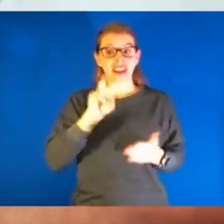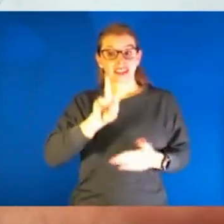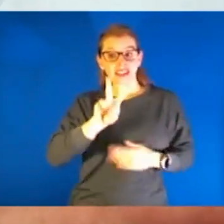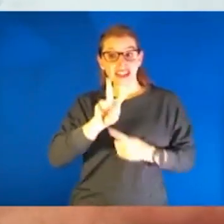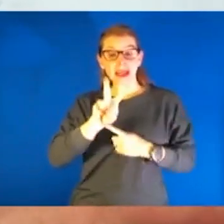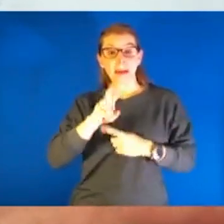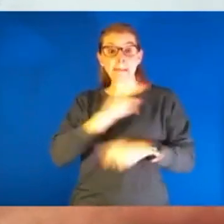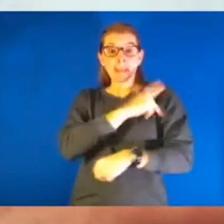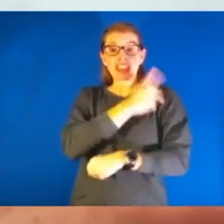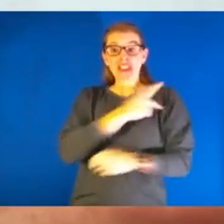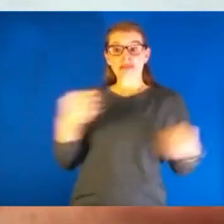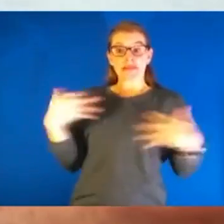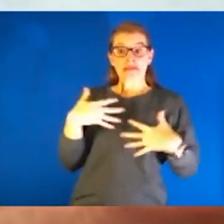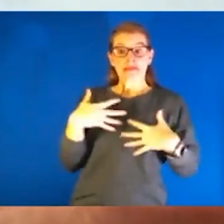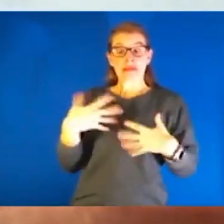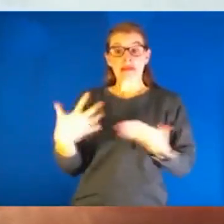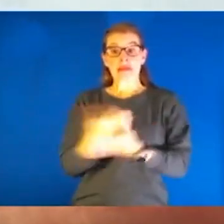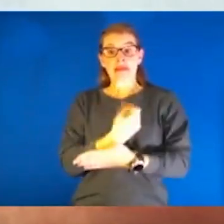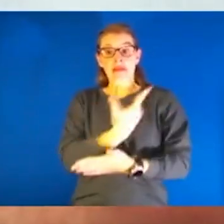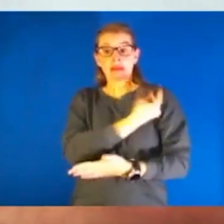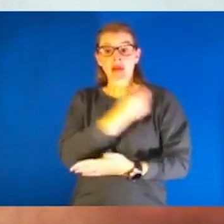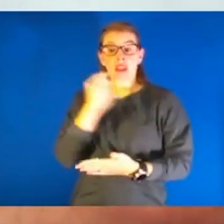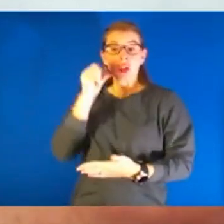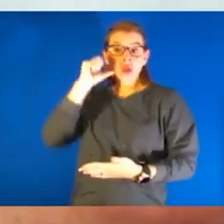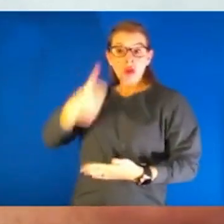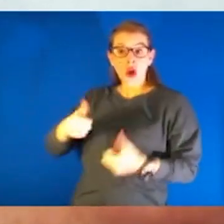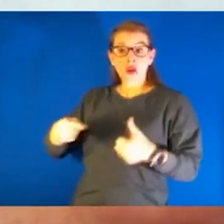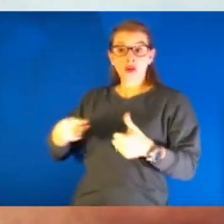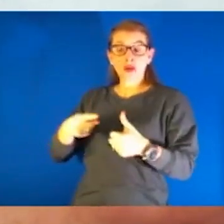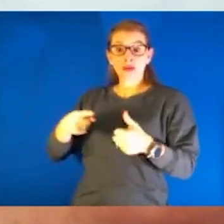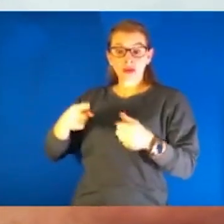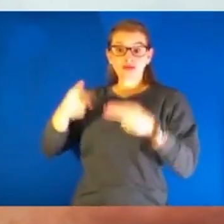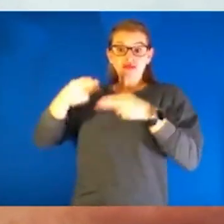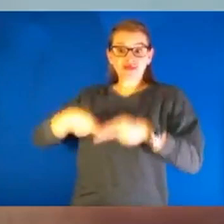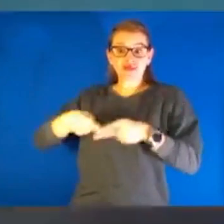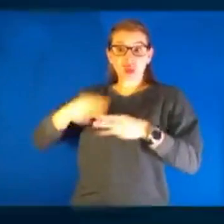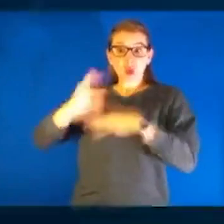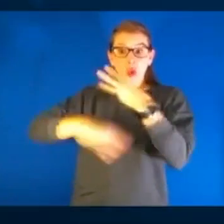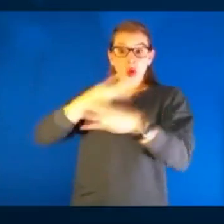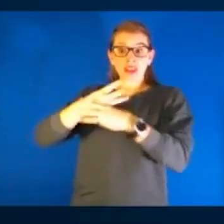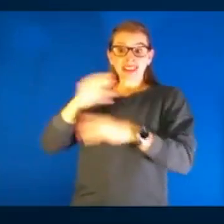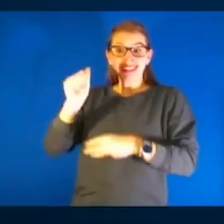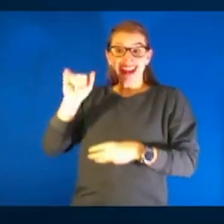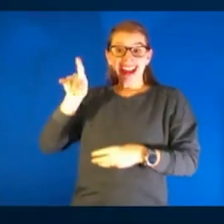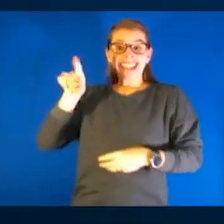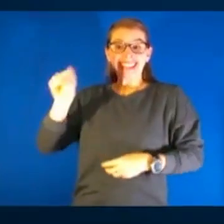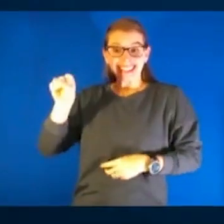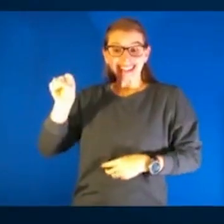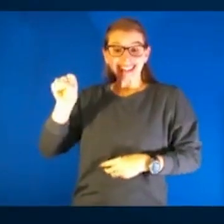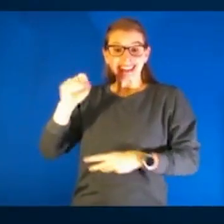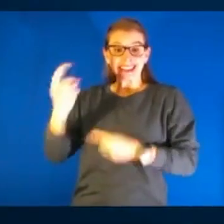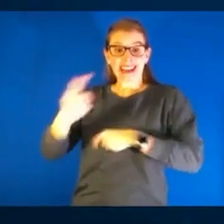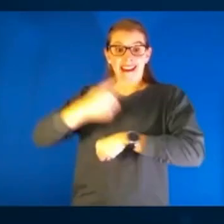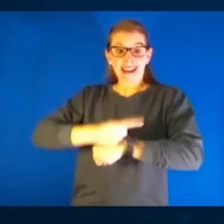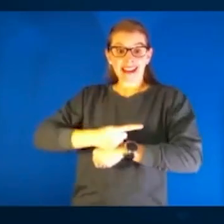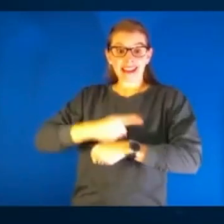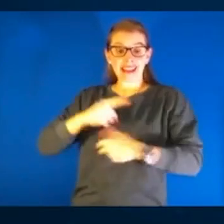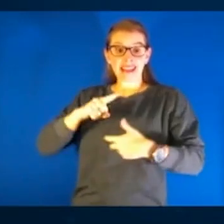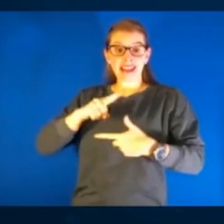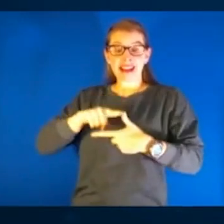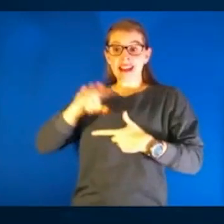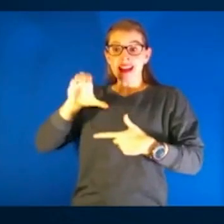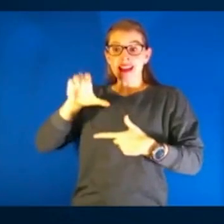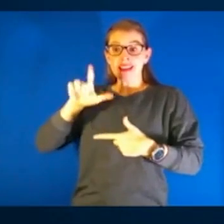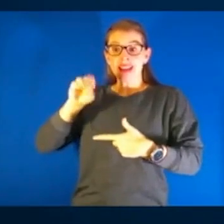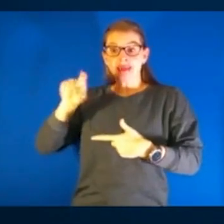vaccine, as tomorrow marks World AIDS Day. Today, we are joined by Dr. Lisa Clough, Dr. Matt Shoemaker, and